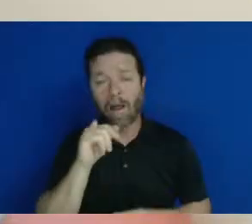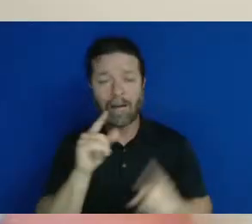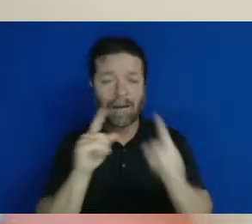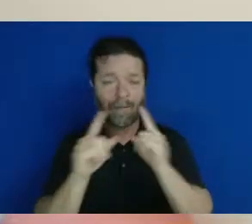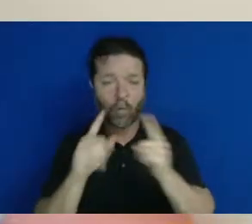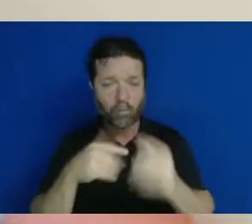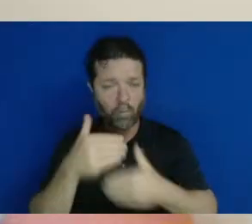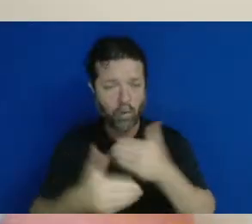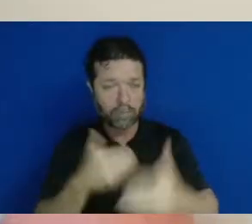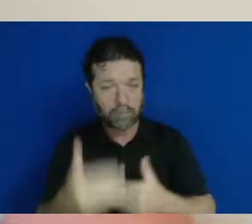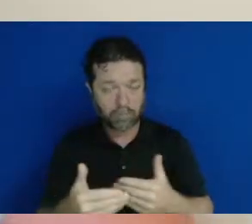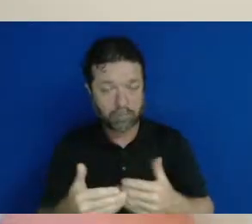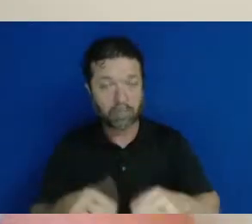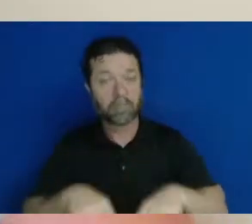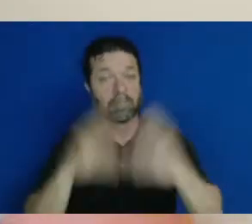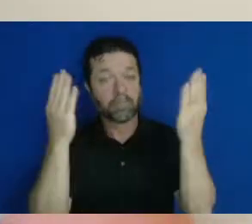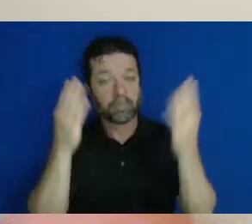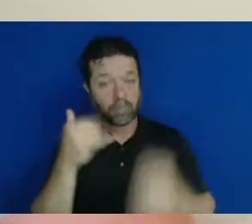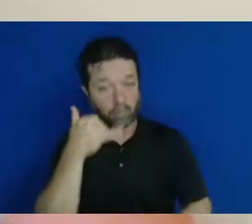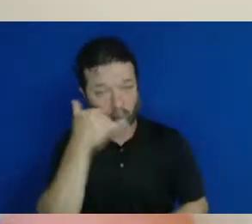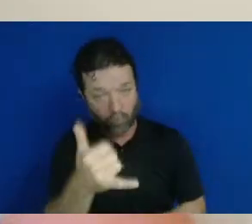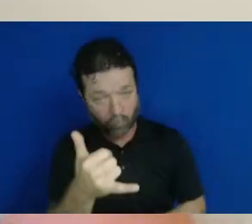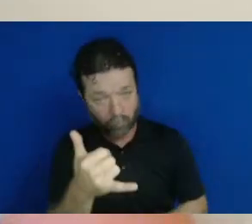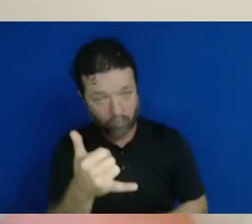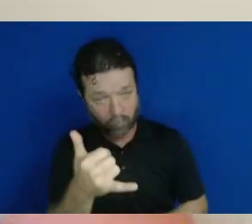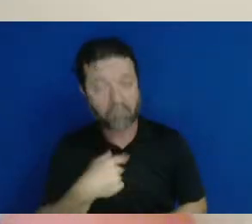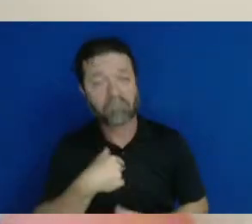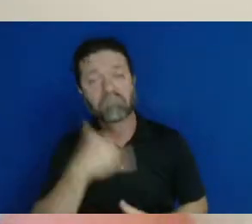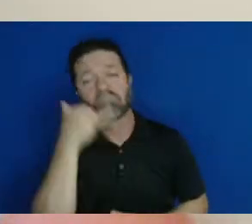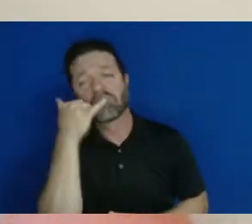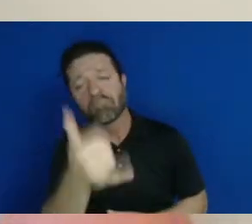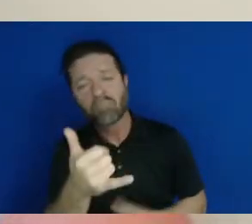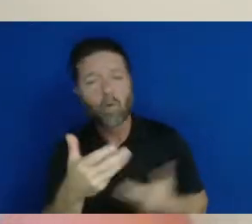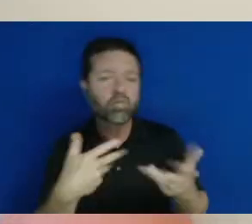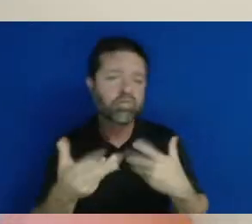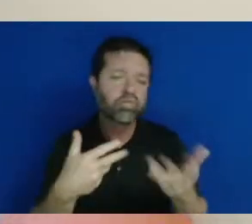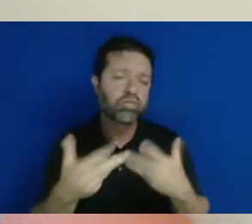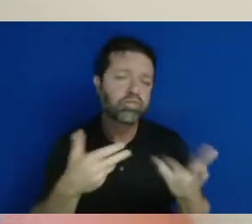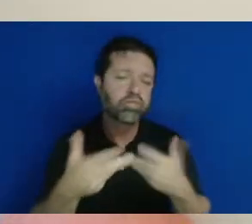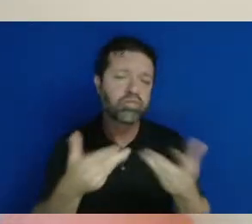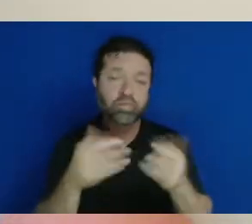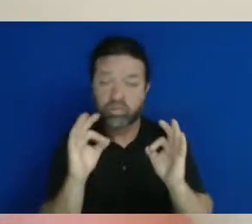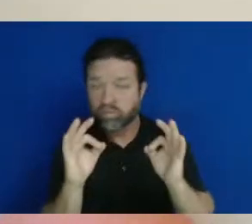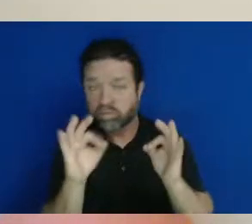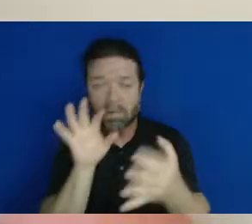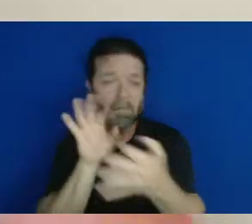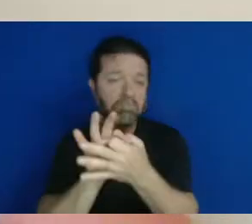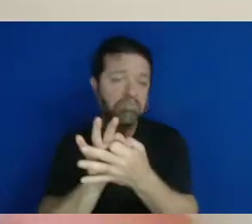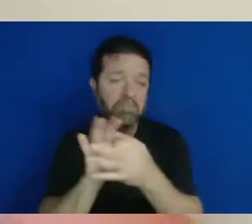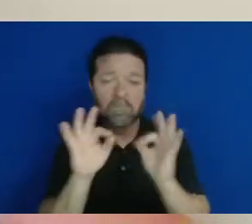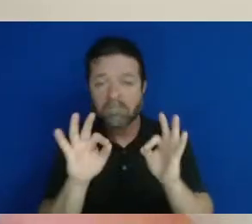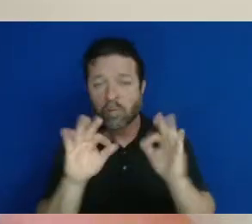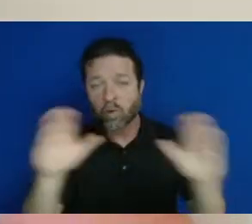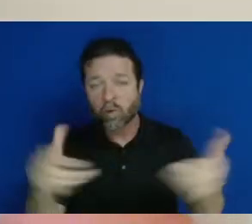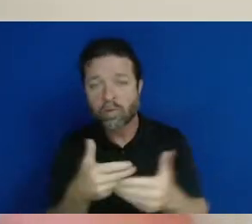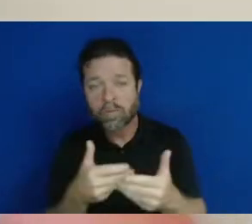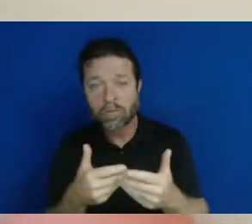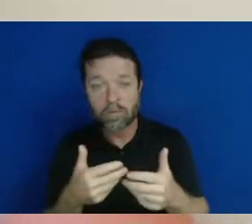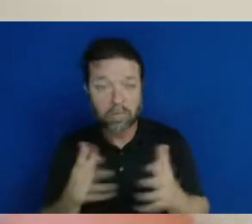the pre-qualifying call, where that's really the introductory call. You go over, basic